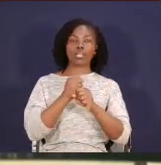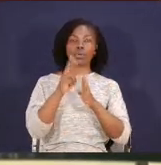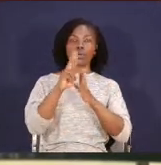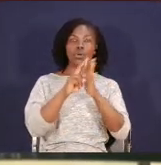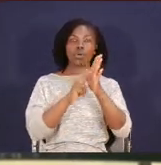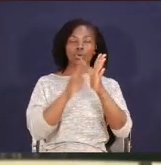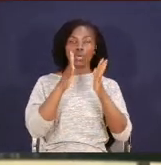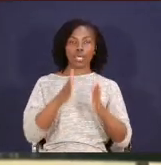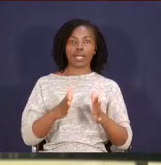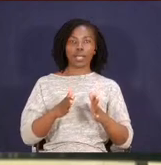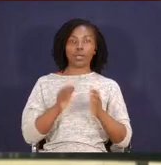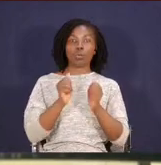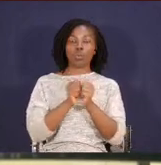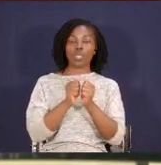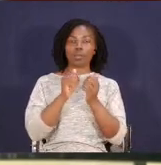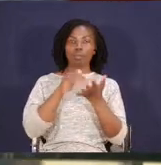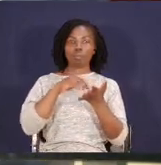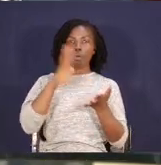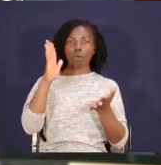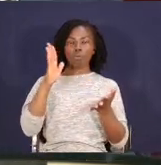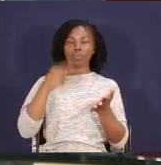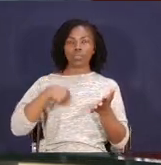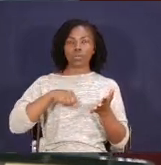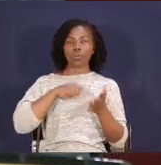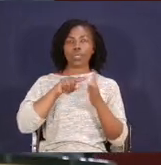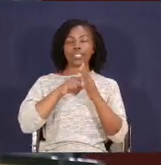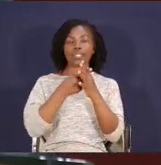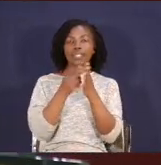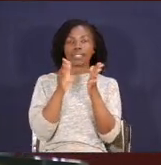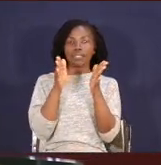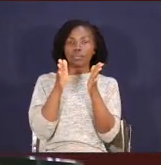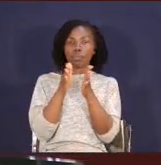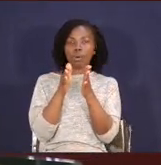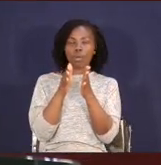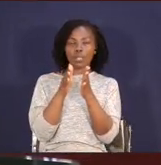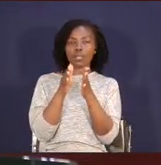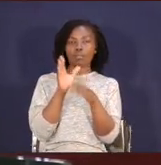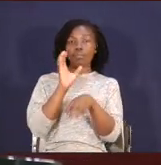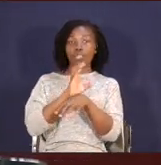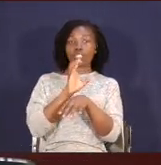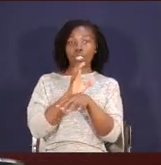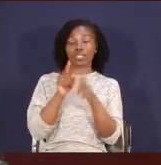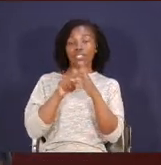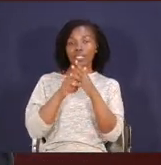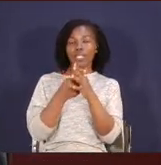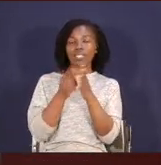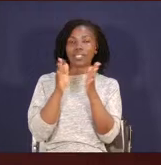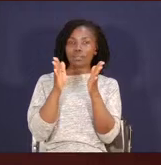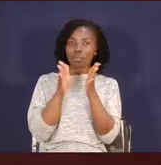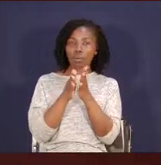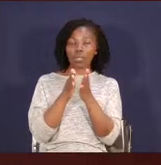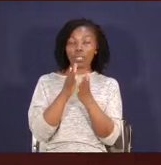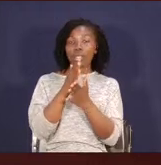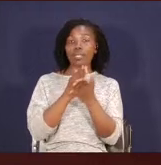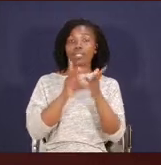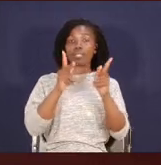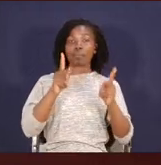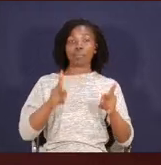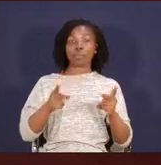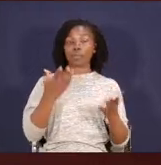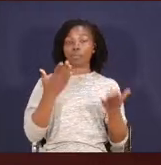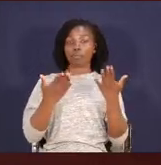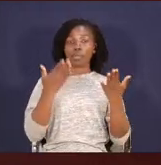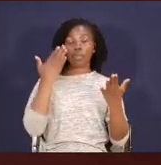church, our history is that we started in a very small place. And some of you might not know that we started at the junction